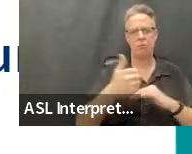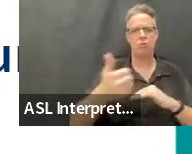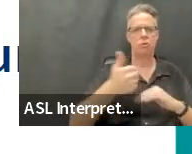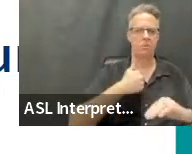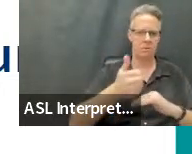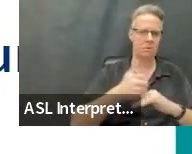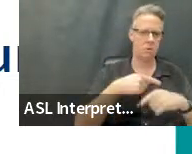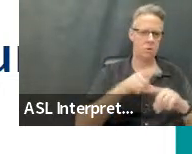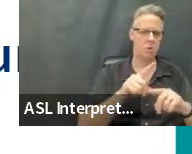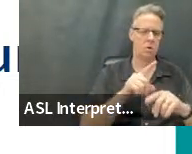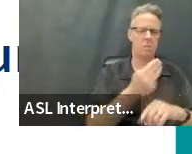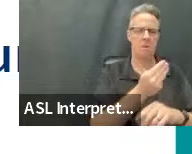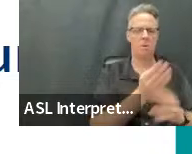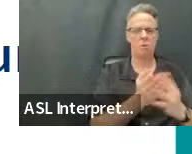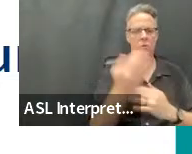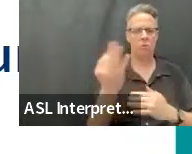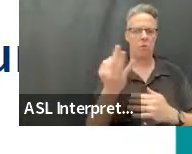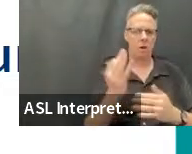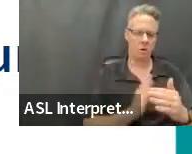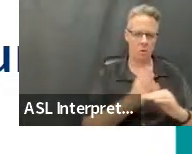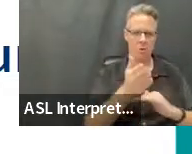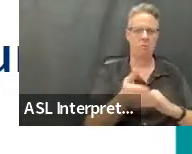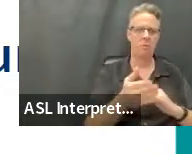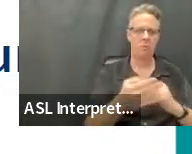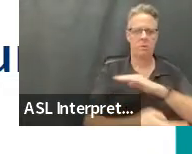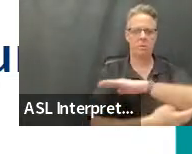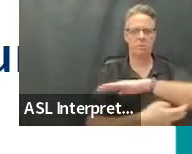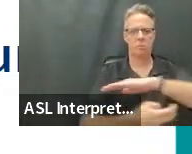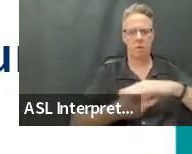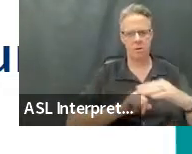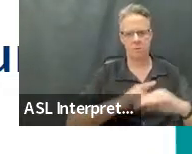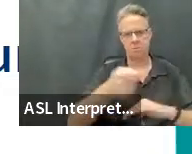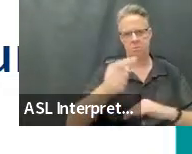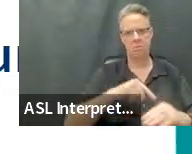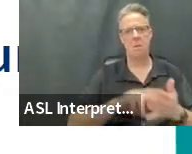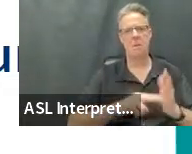a weekday travel across our bridge. So it's about